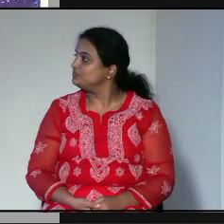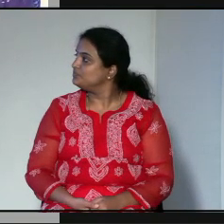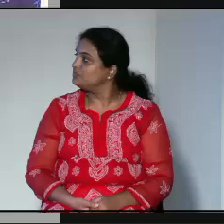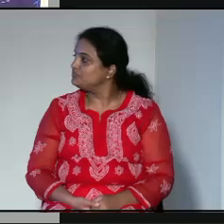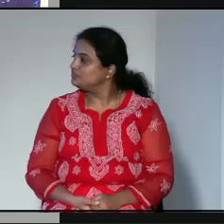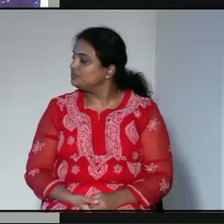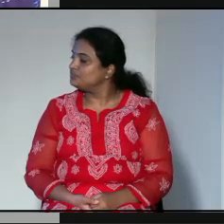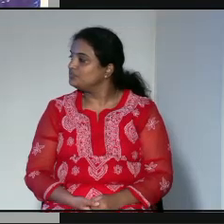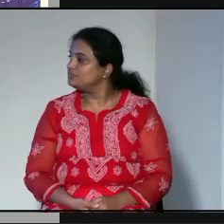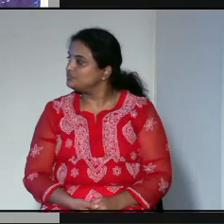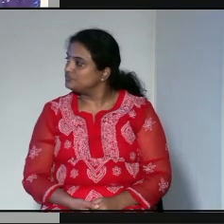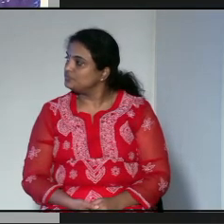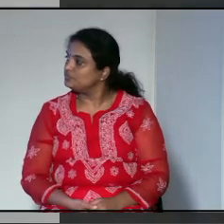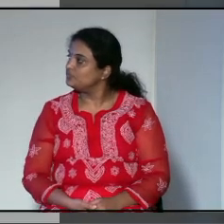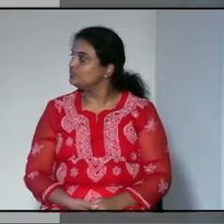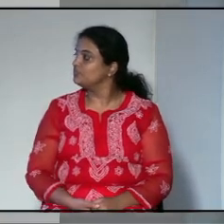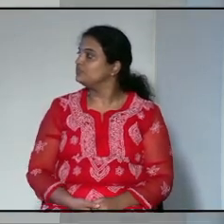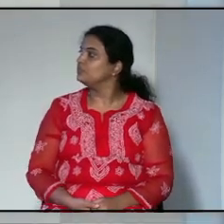Oh.